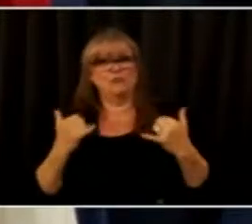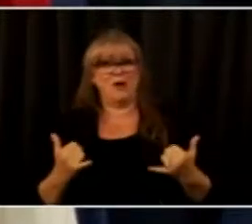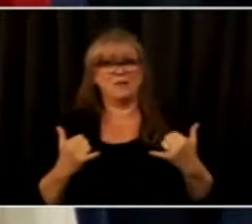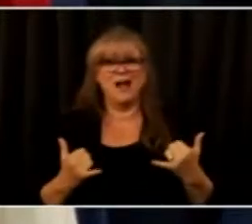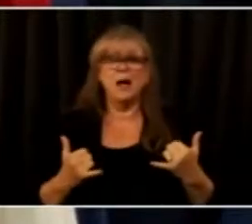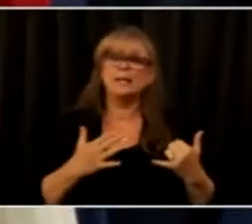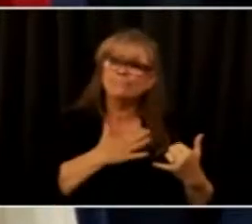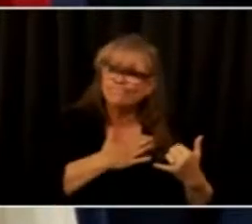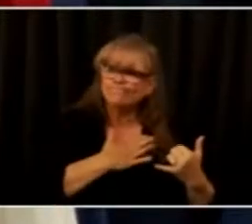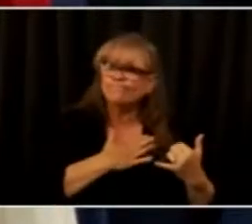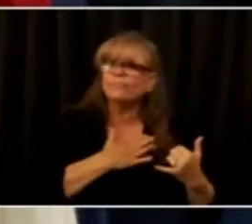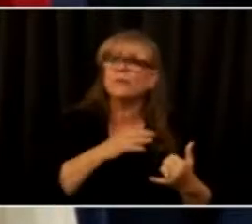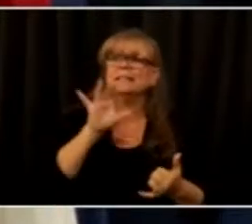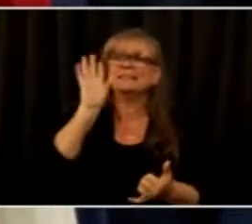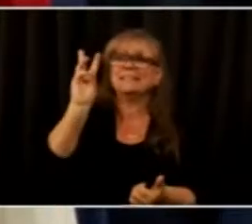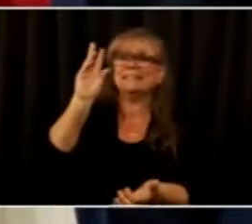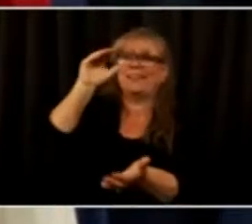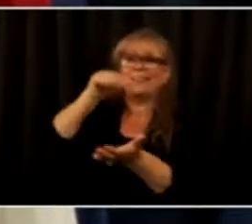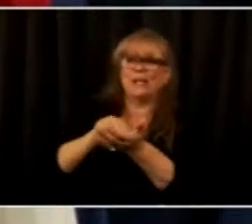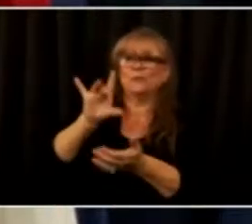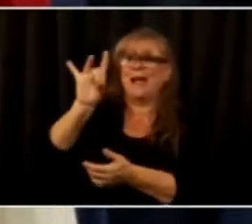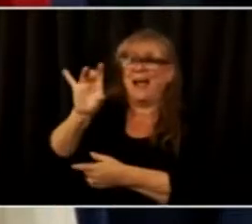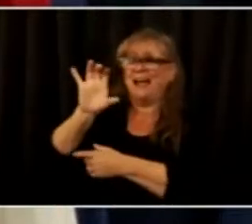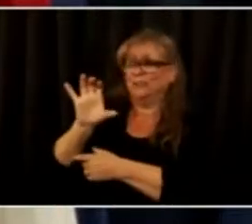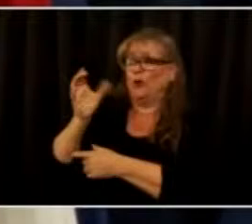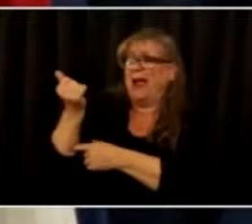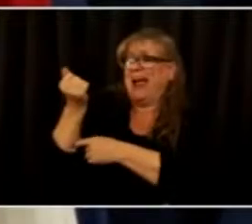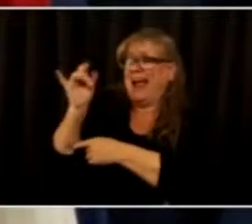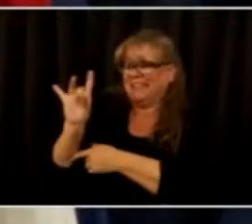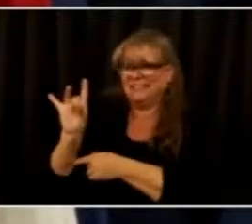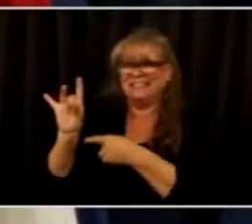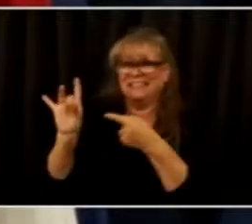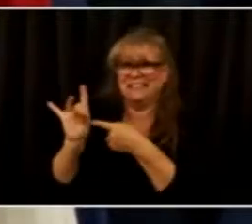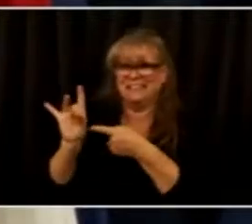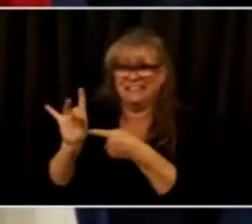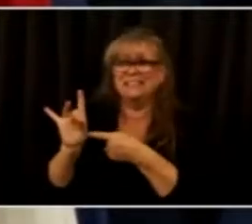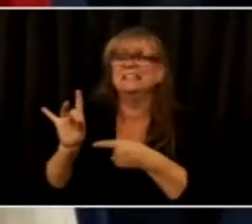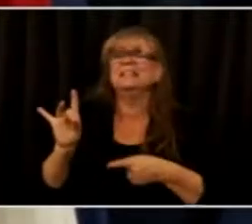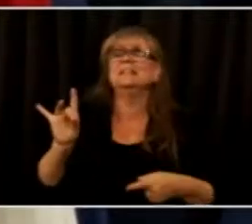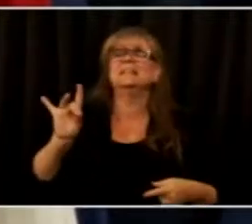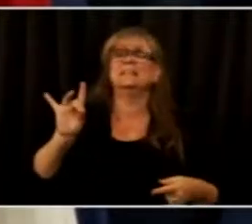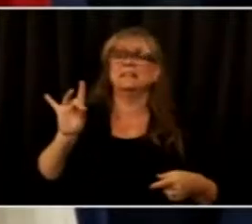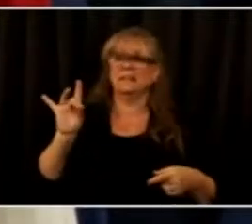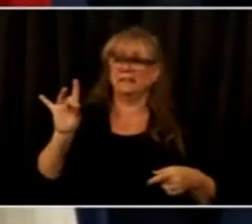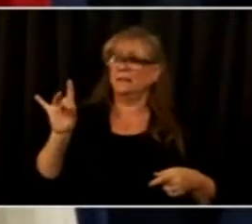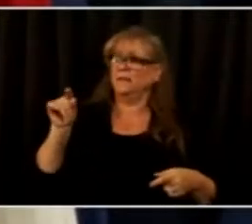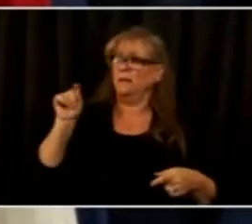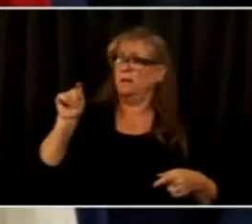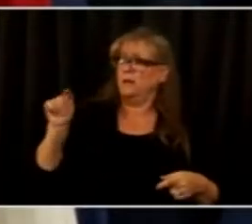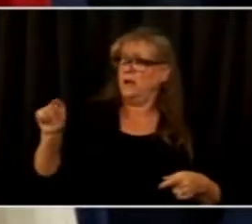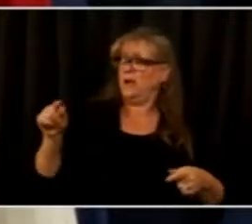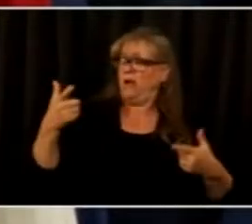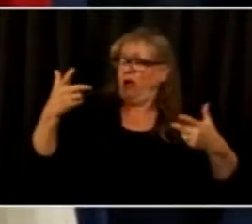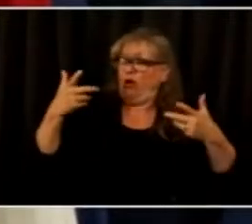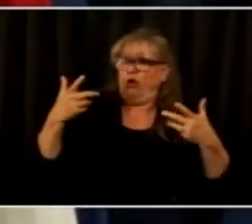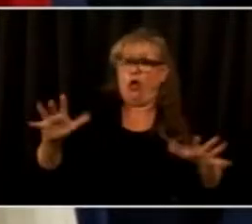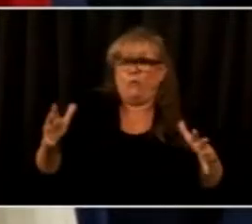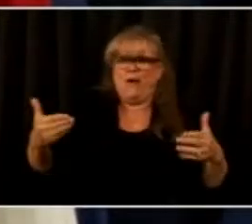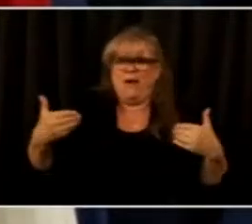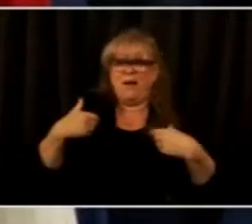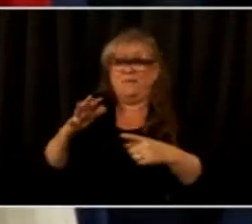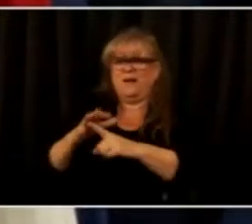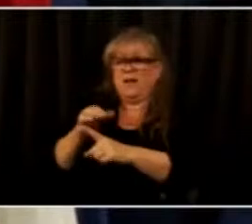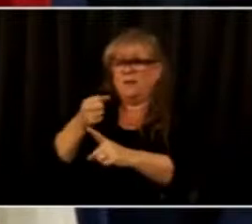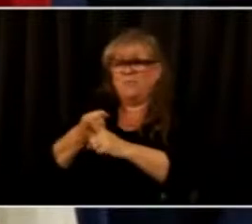6,618 of our fellow Coloradans due to COVID in the year of the half of the pandemic. And I express my condolences to the